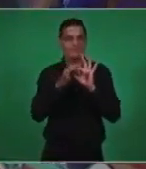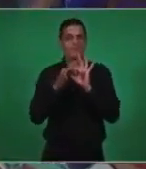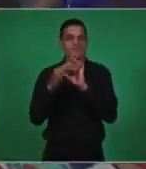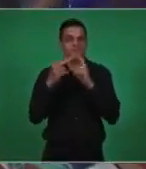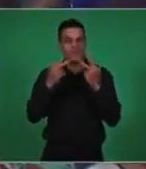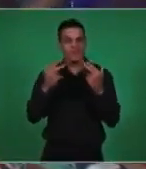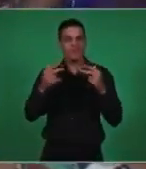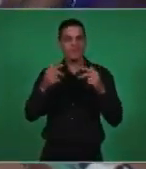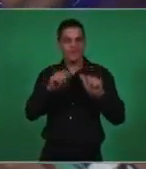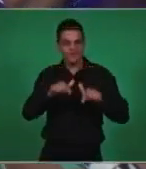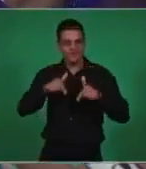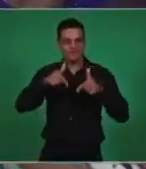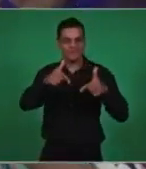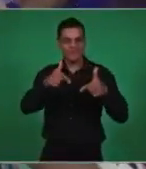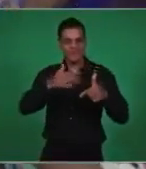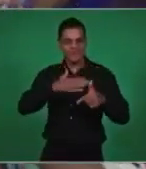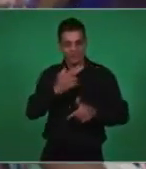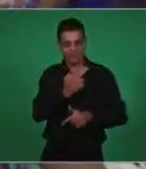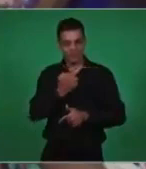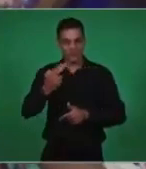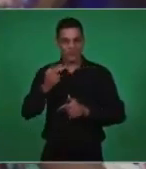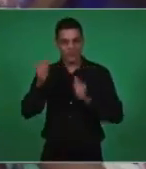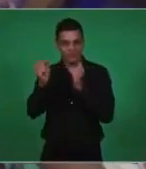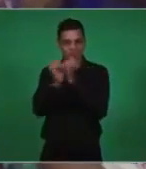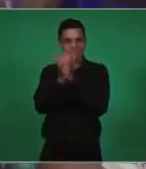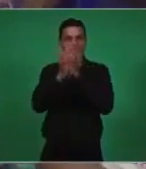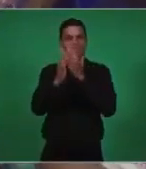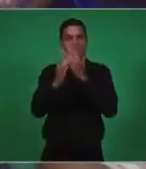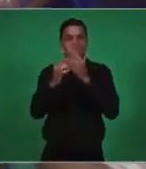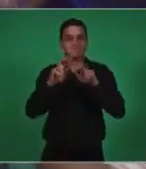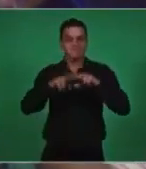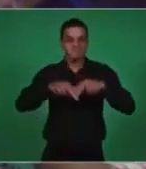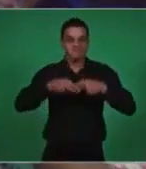tongues, and my name will be glorified.